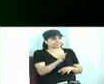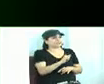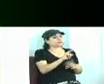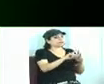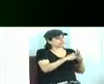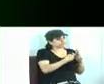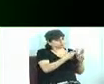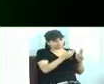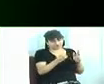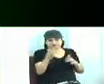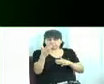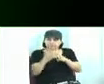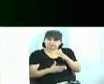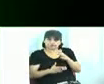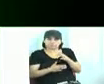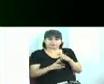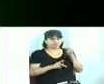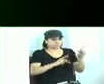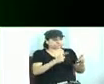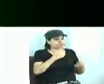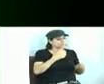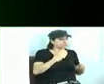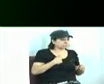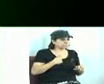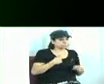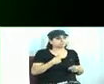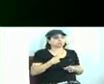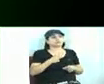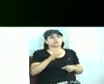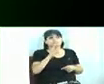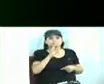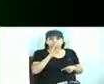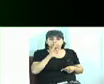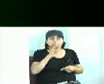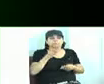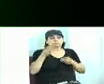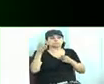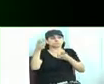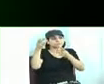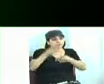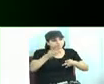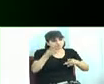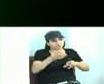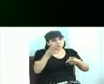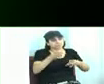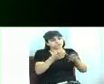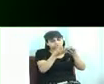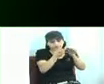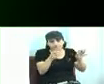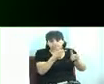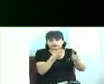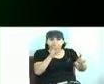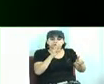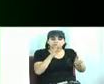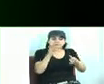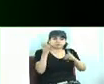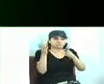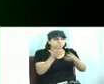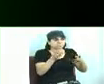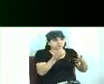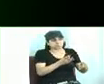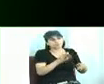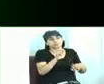thirsty, I will give drink freely from the spring of the water of life. This is the rightful inheritance of